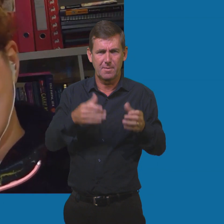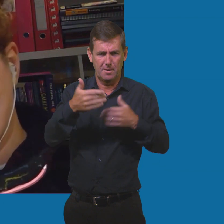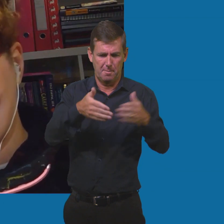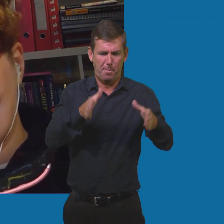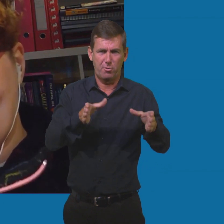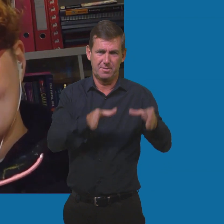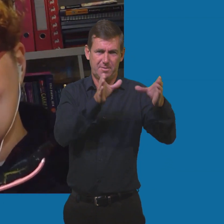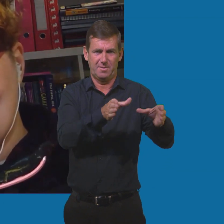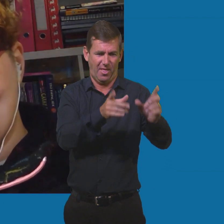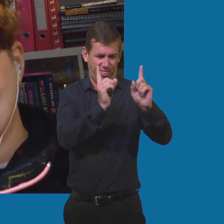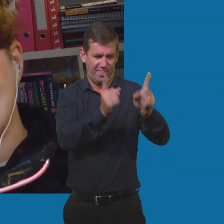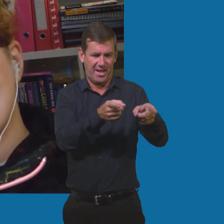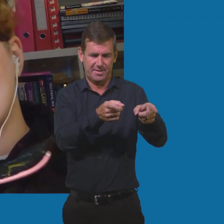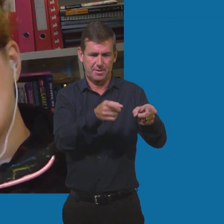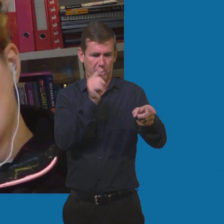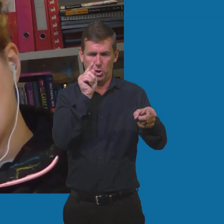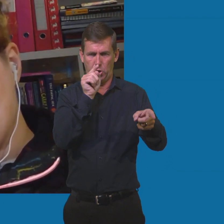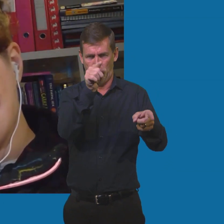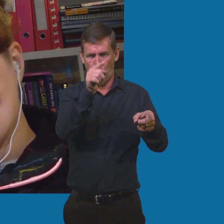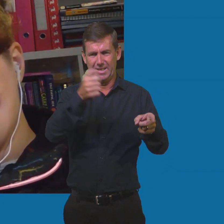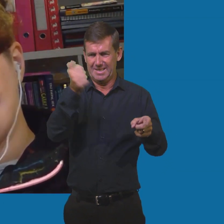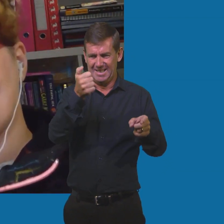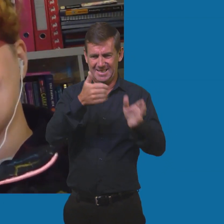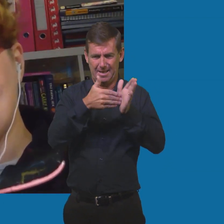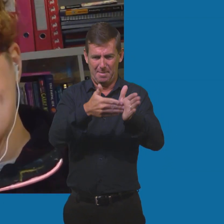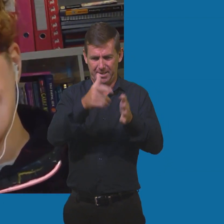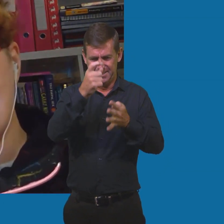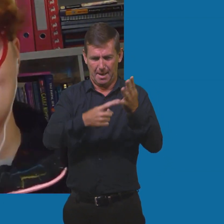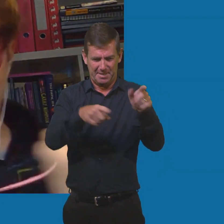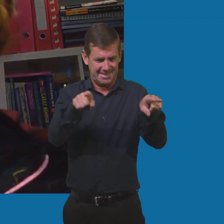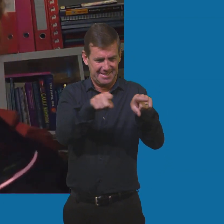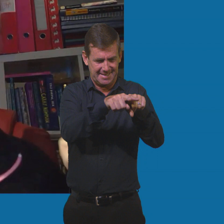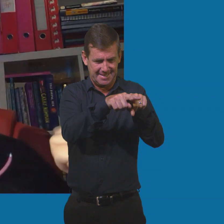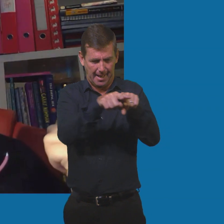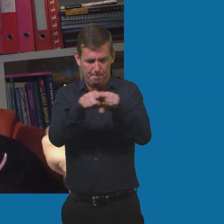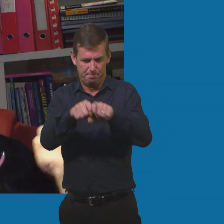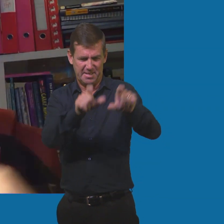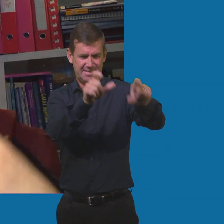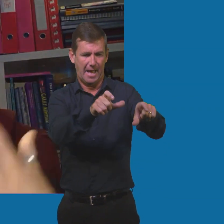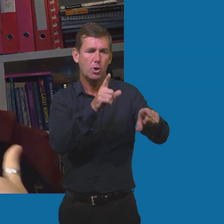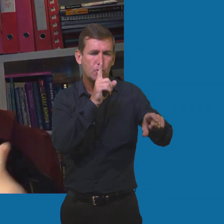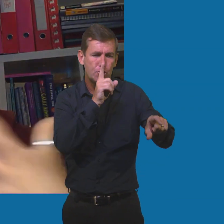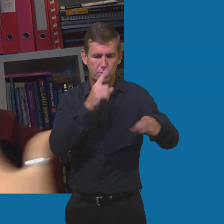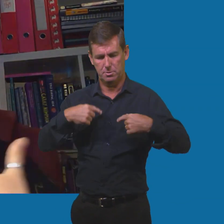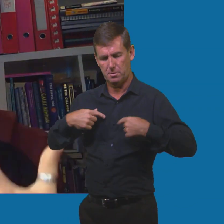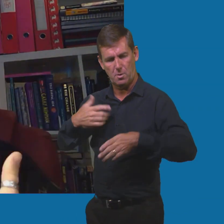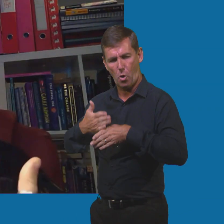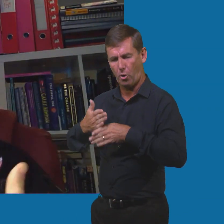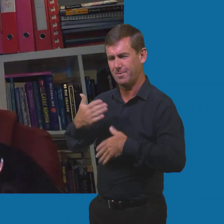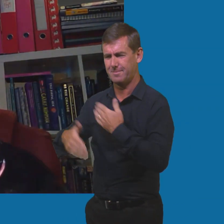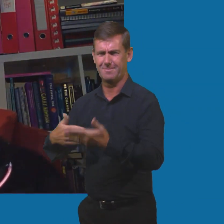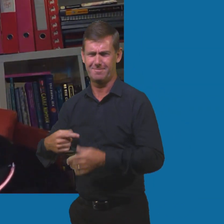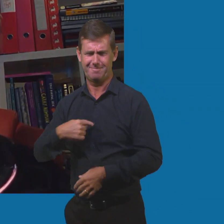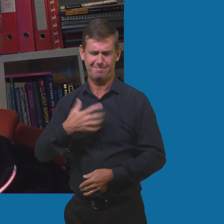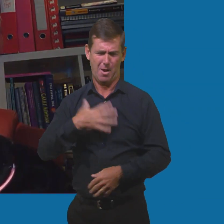goes, right, that's you, that's the 16 million of you that are disabled. Now, you just sit there, we'll get on with the hard work, yeah? And trying to challenge that and